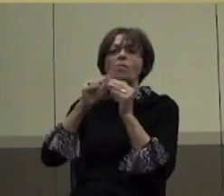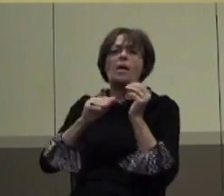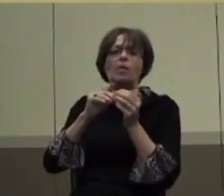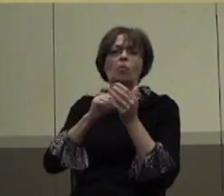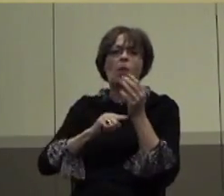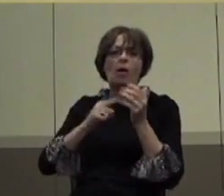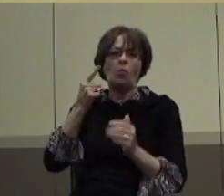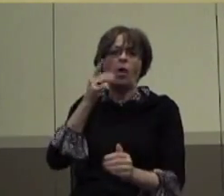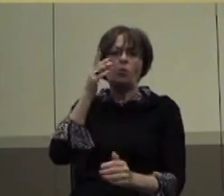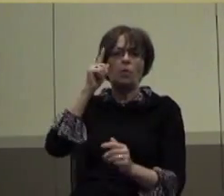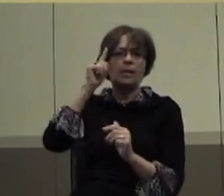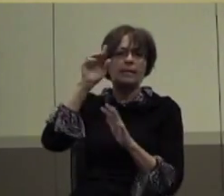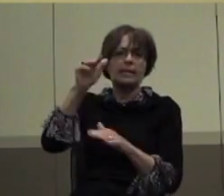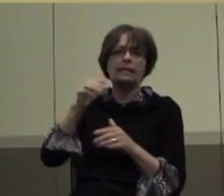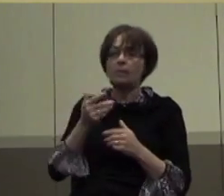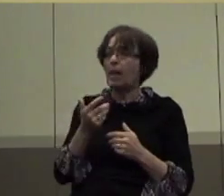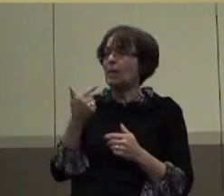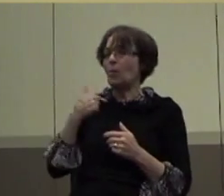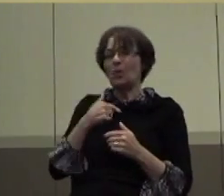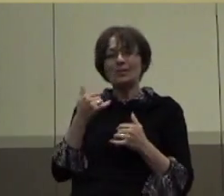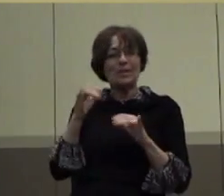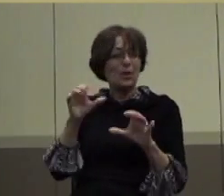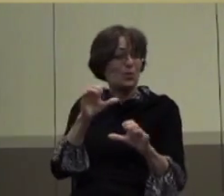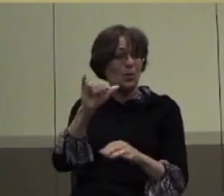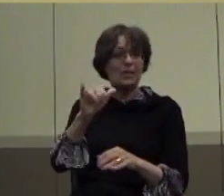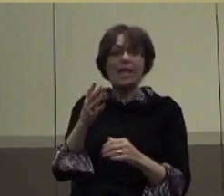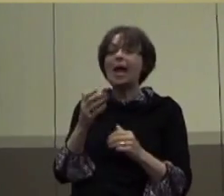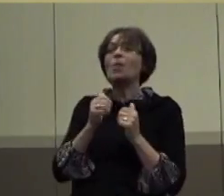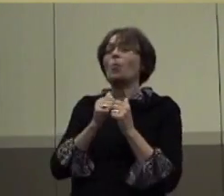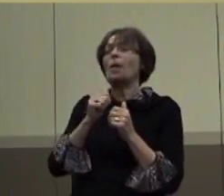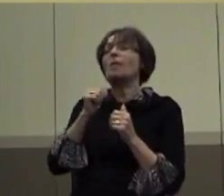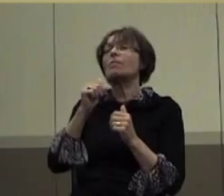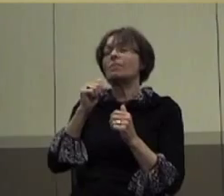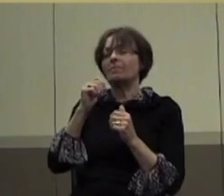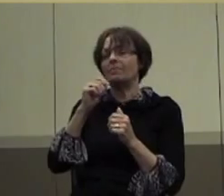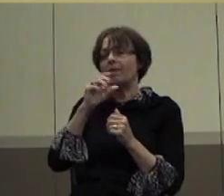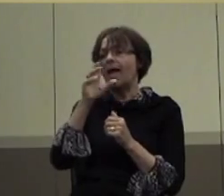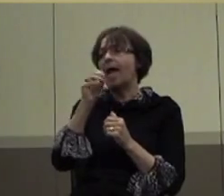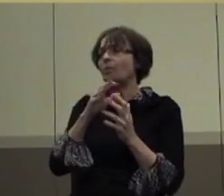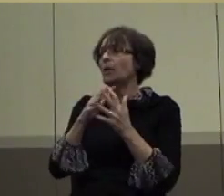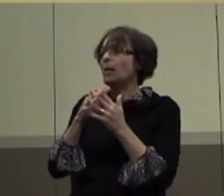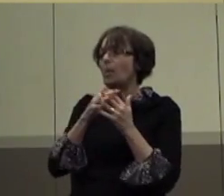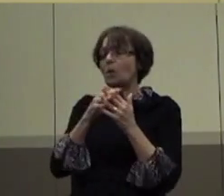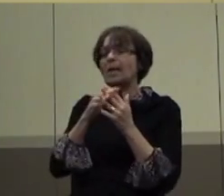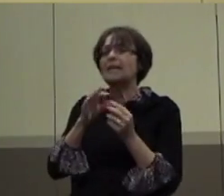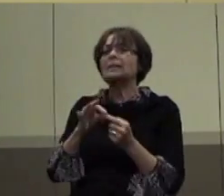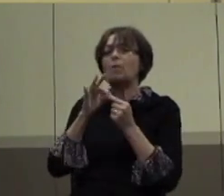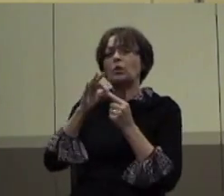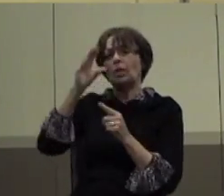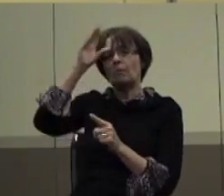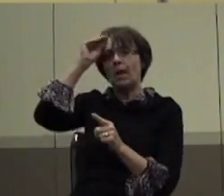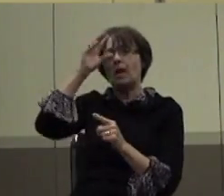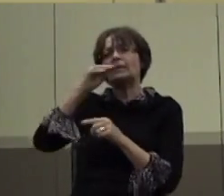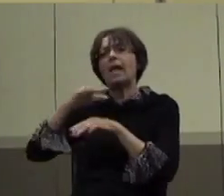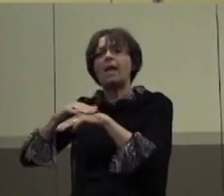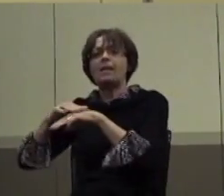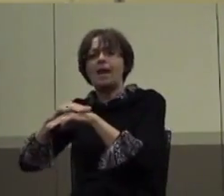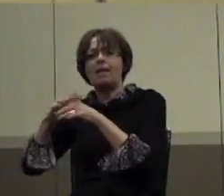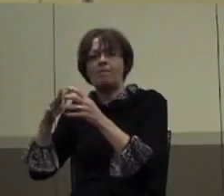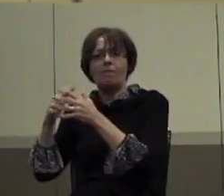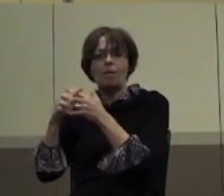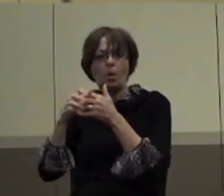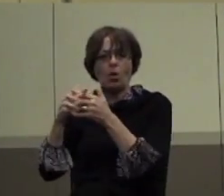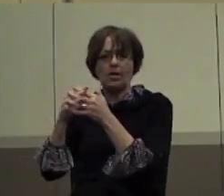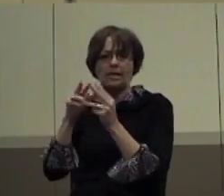anticipate. We are still doing this with African Americans, especially African American males, and Native Americans. All